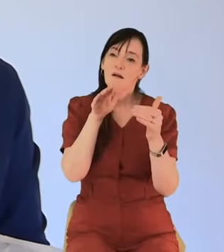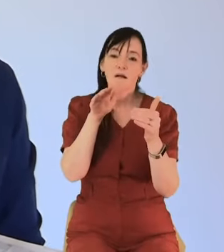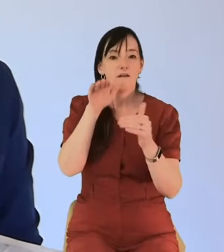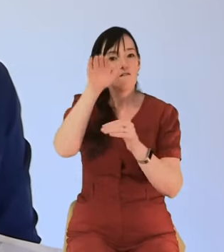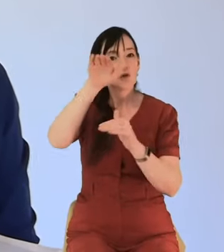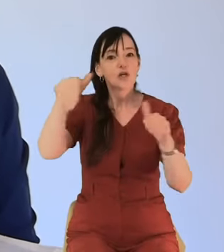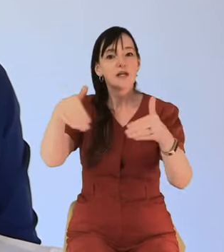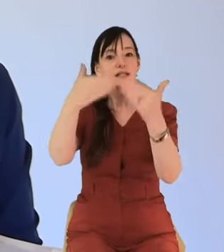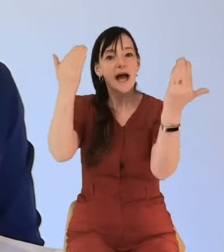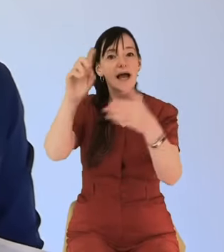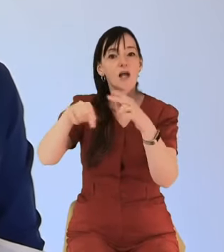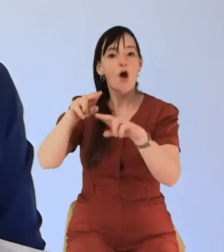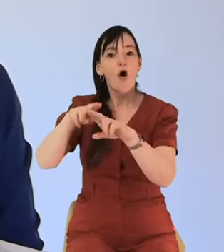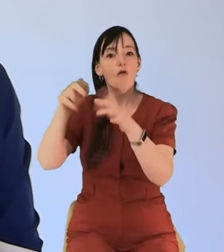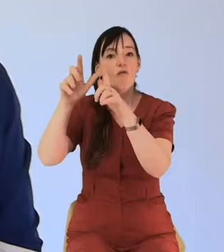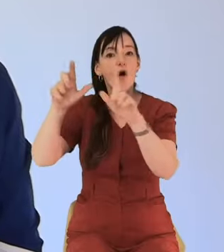to.